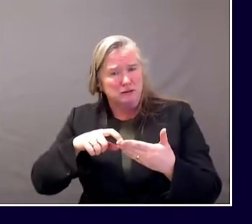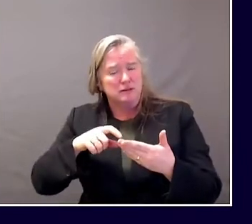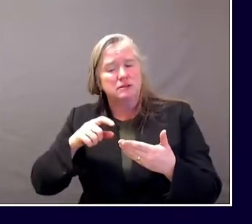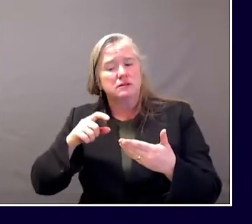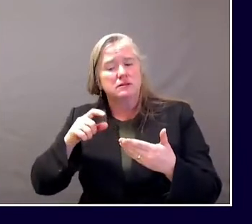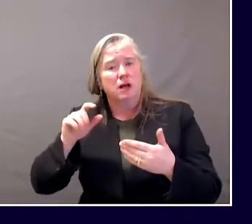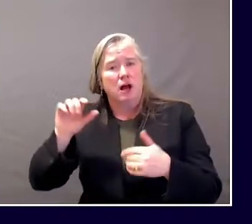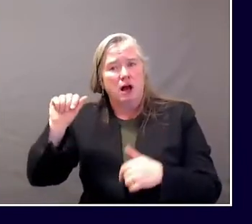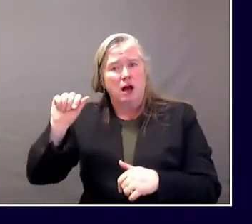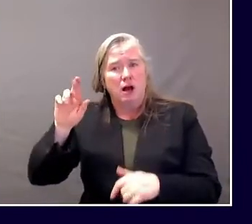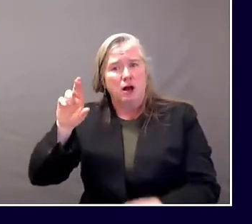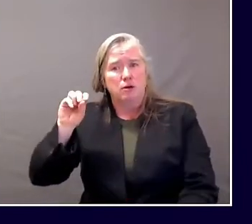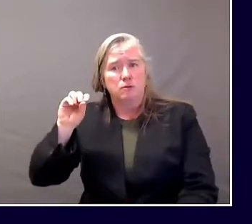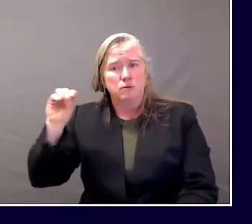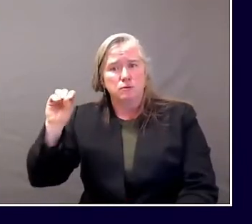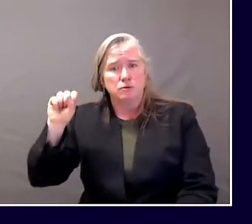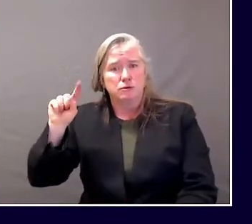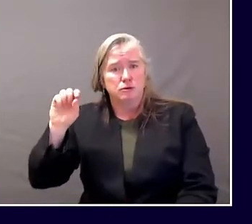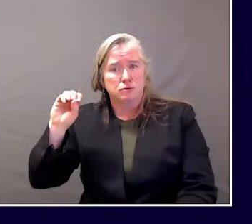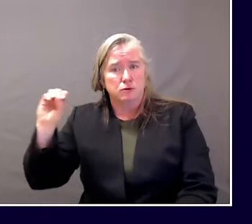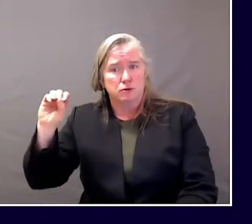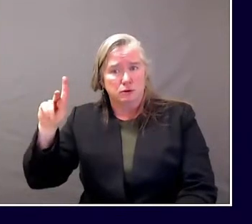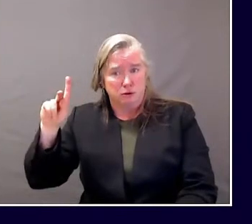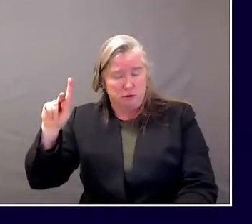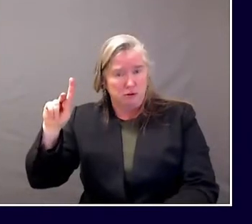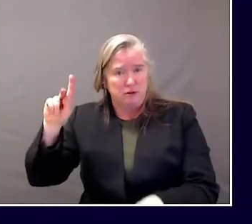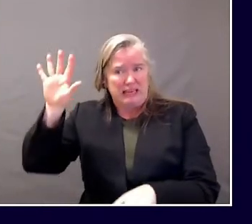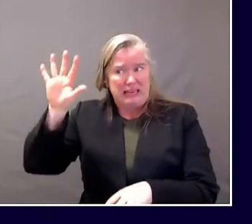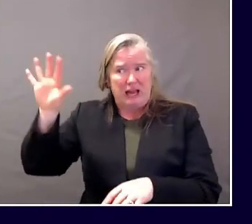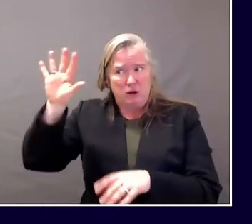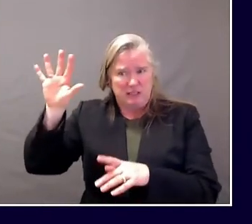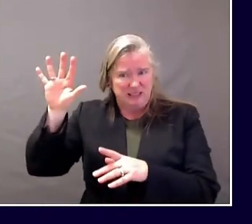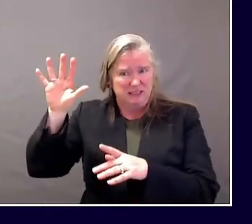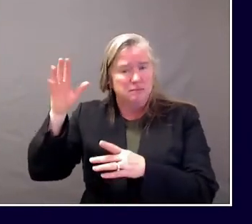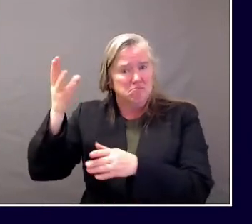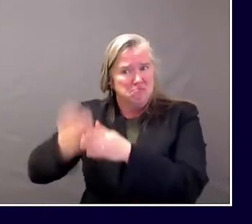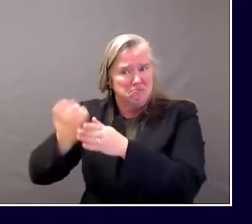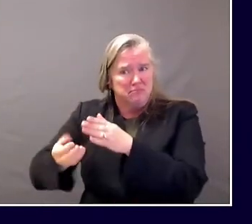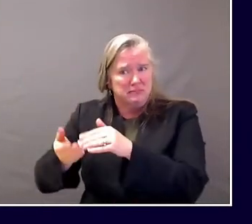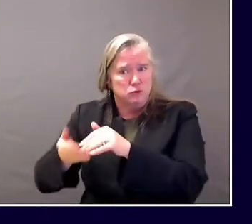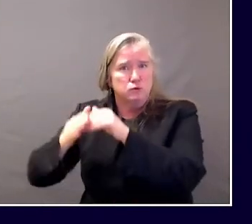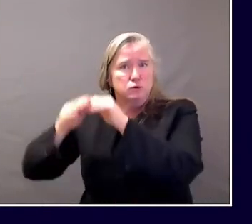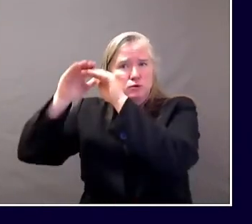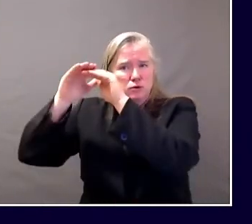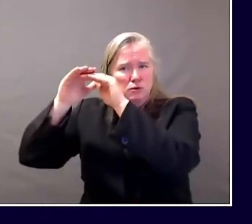Aroostook County. If it's not necessarily long-term care, what's going on there?